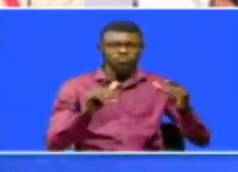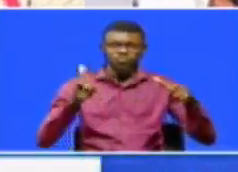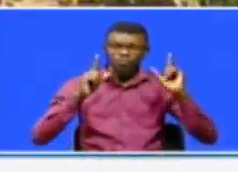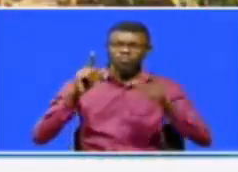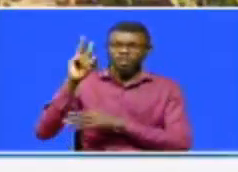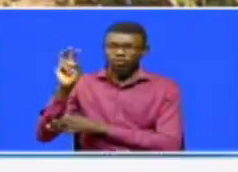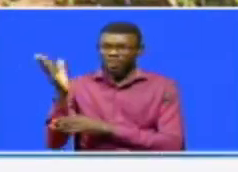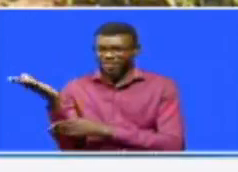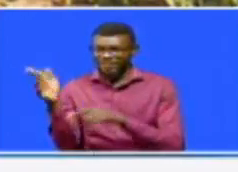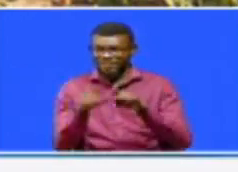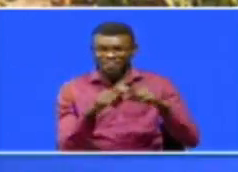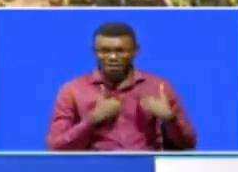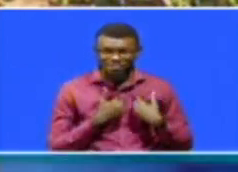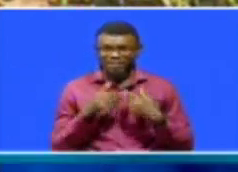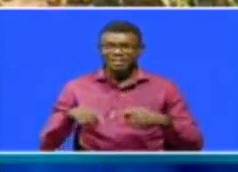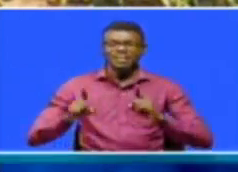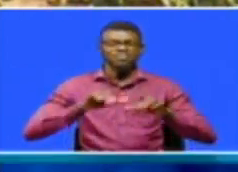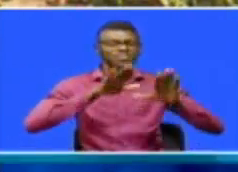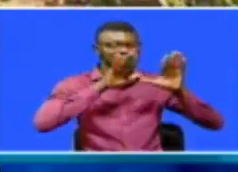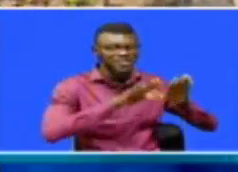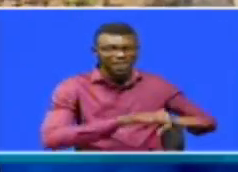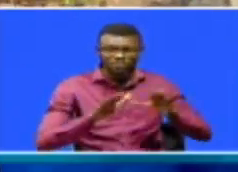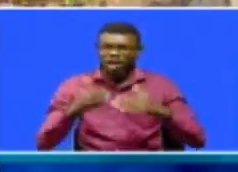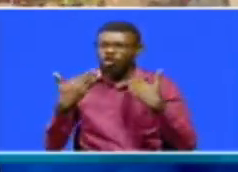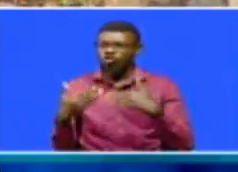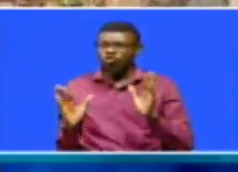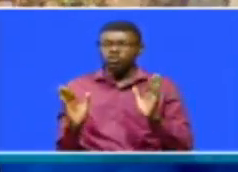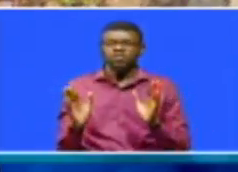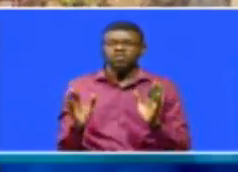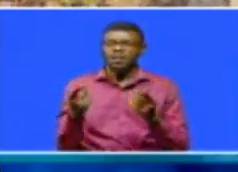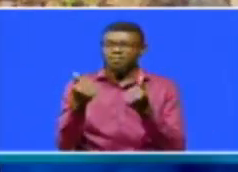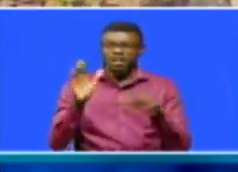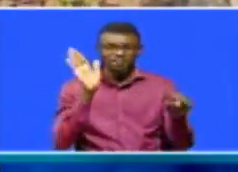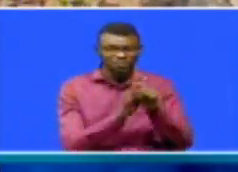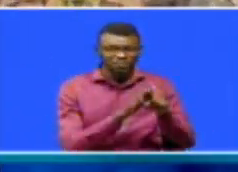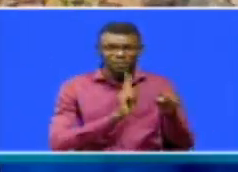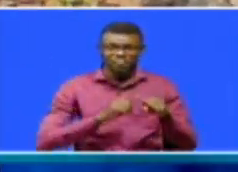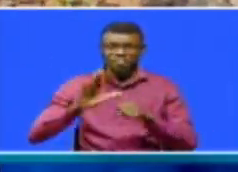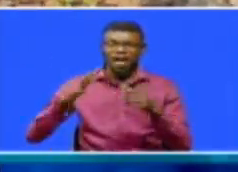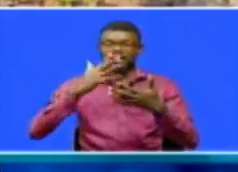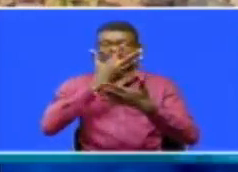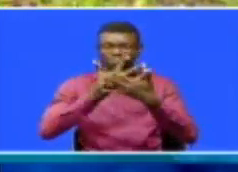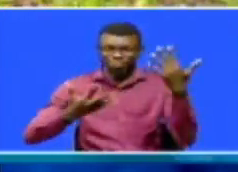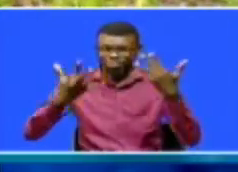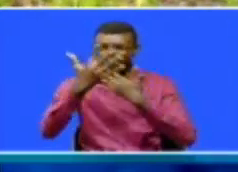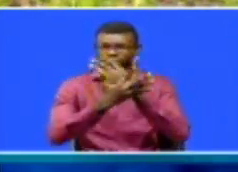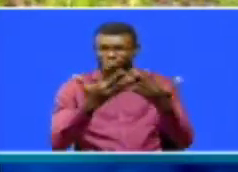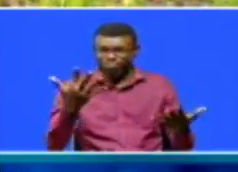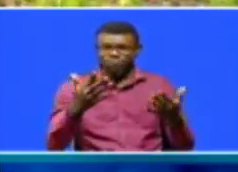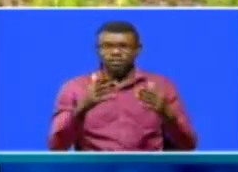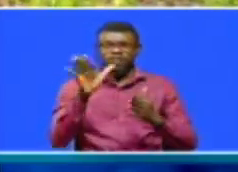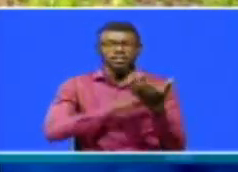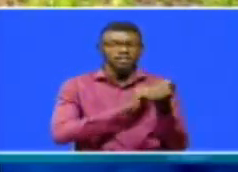double. Miner claims to have suffered losses worth hundreds of thousands after the fence was demolished by touts operating in the